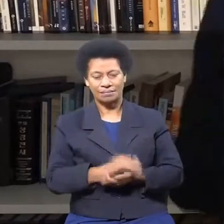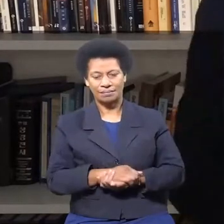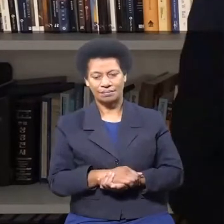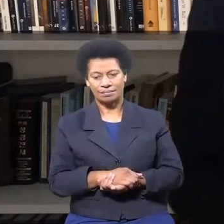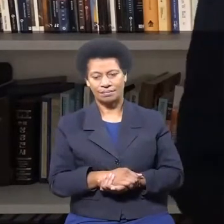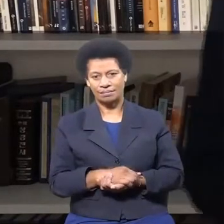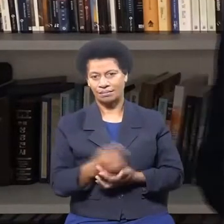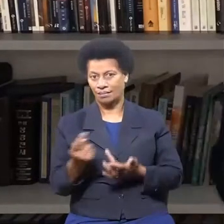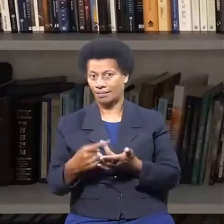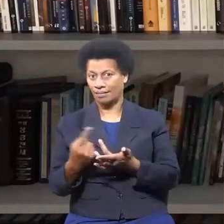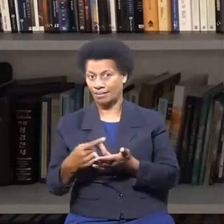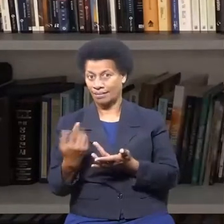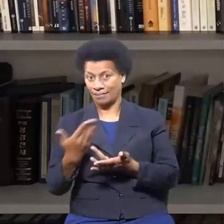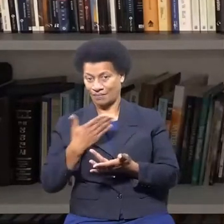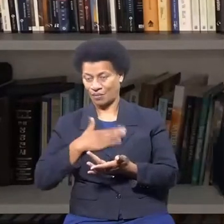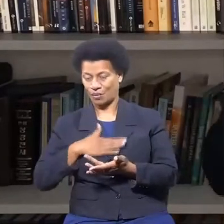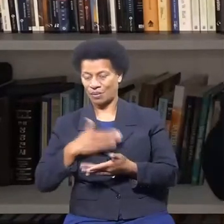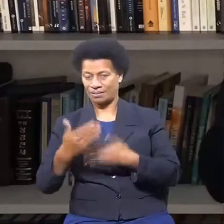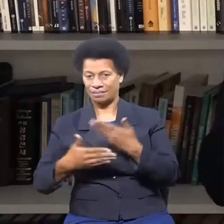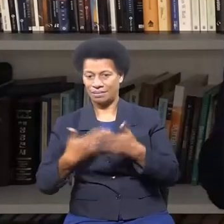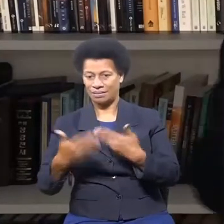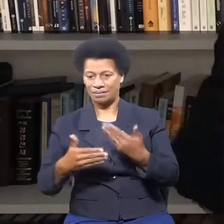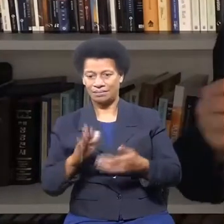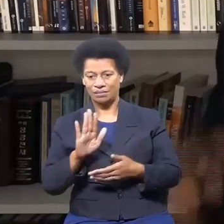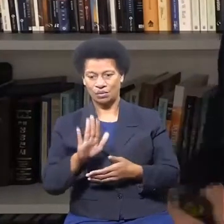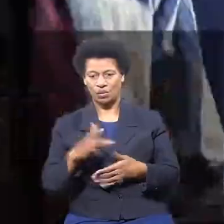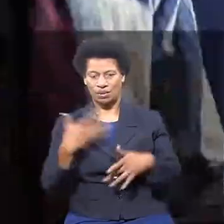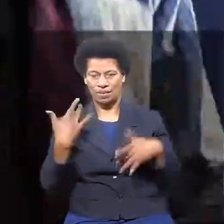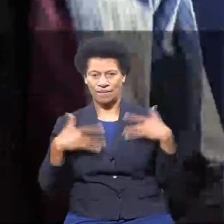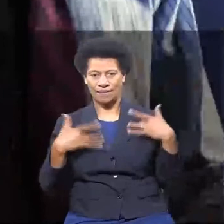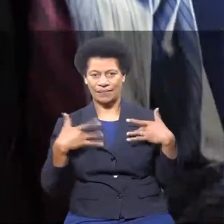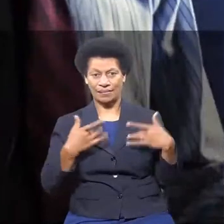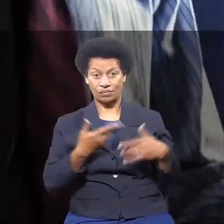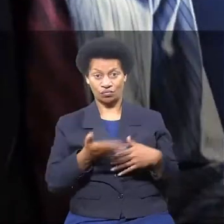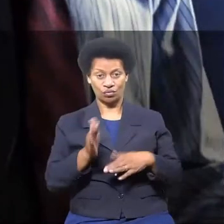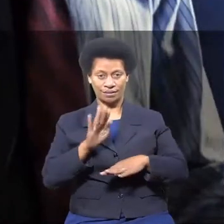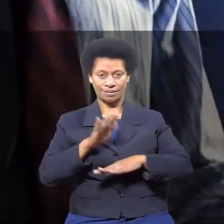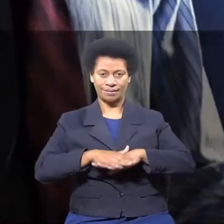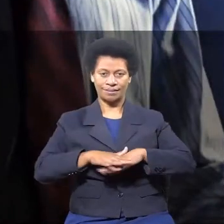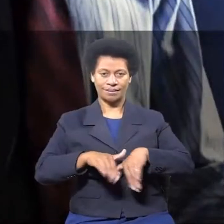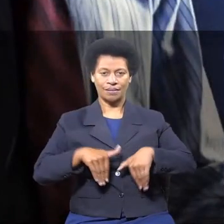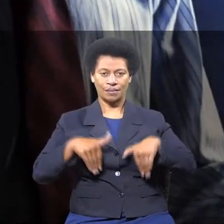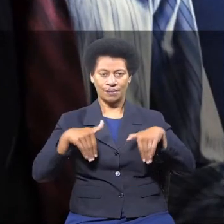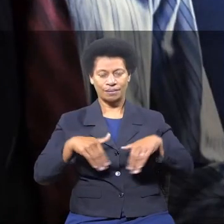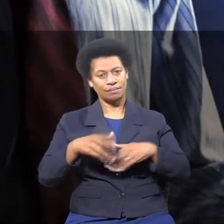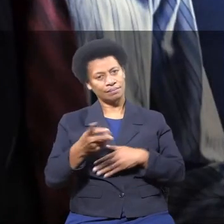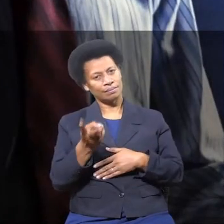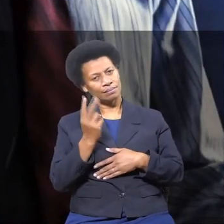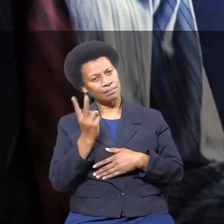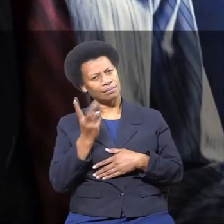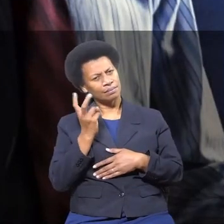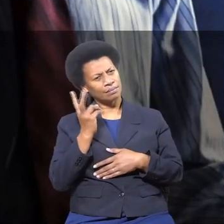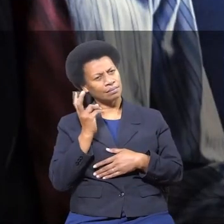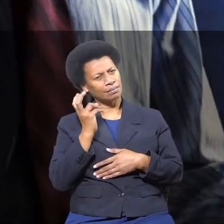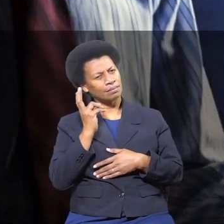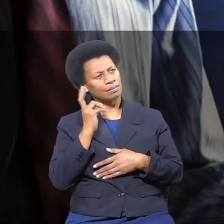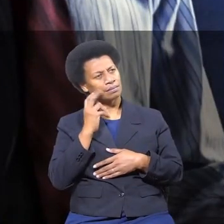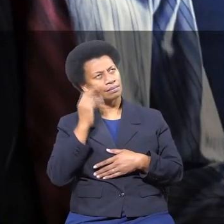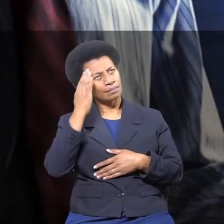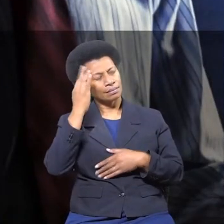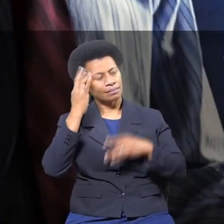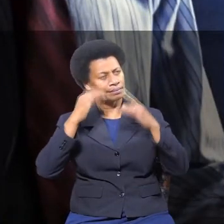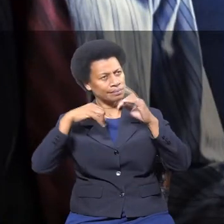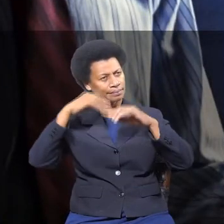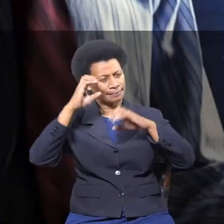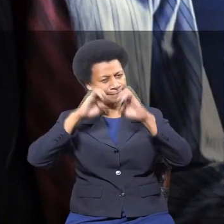There's another thing that I want to explore with you today as well, and that is your mind. You've been sitting here today listening to me,